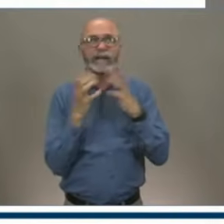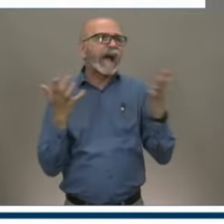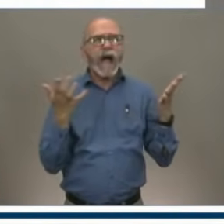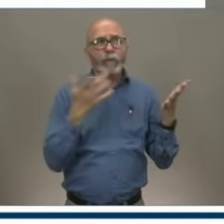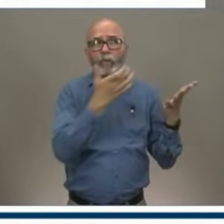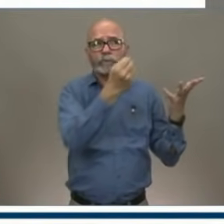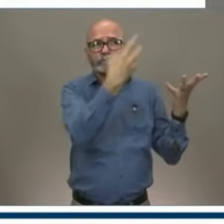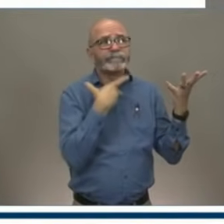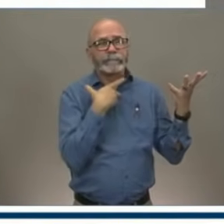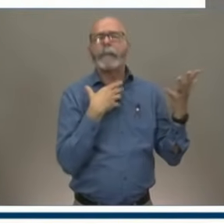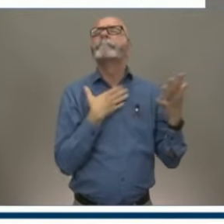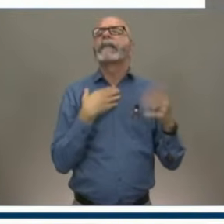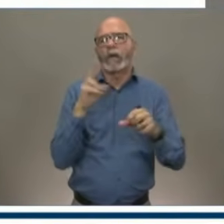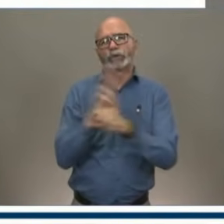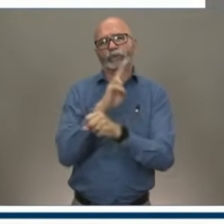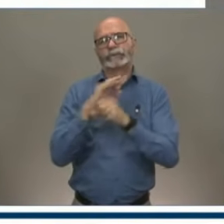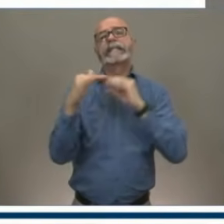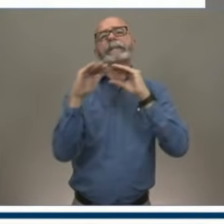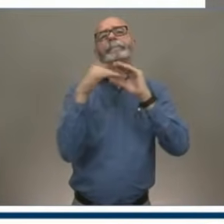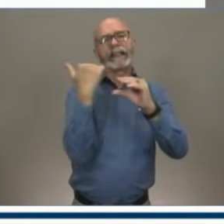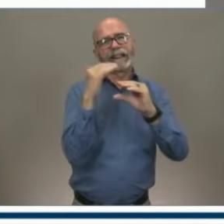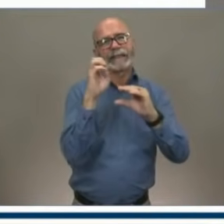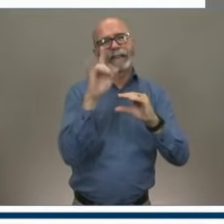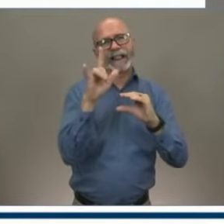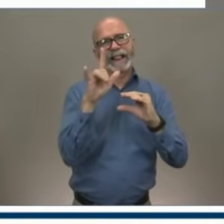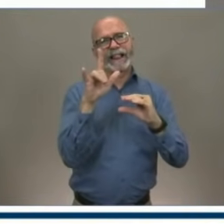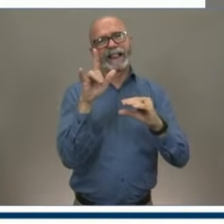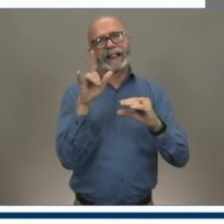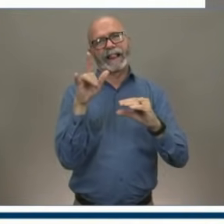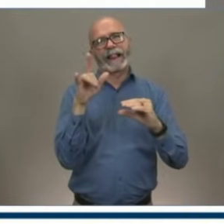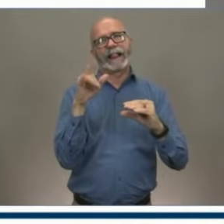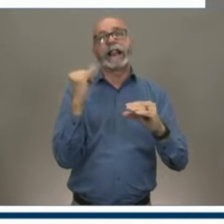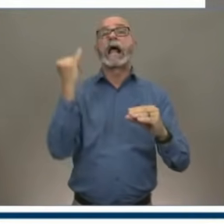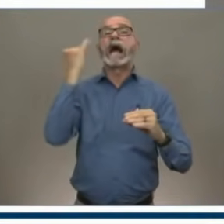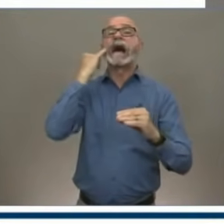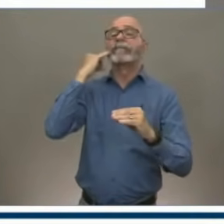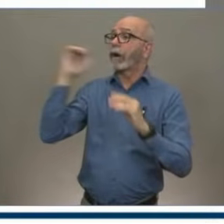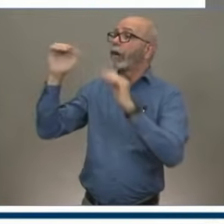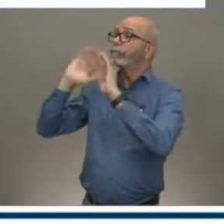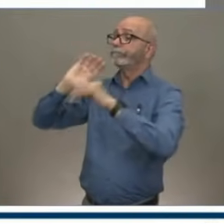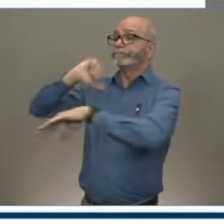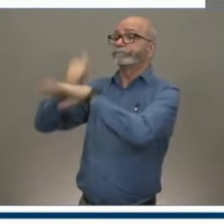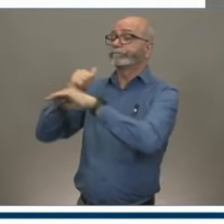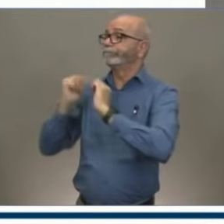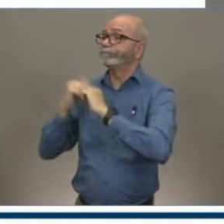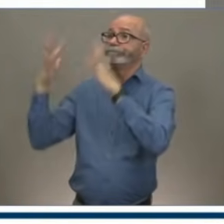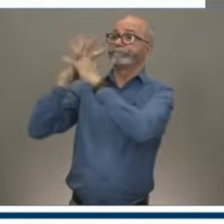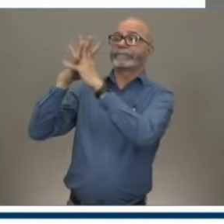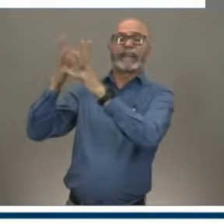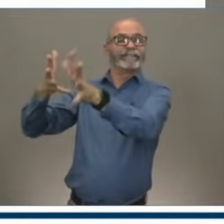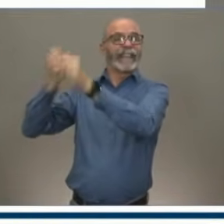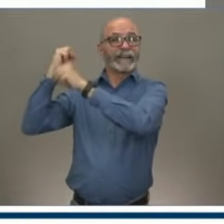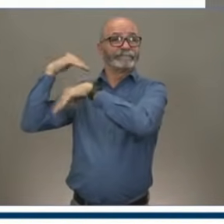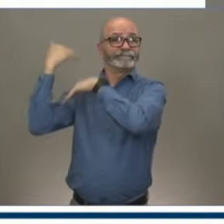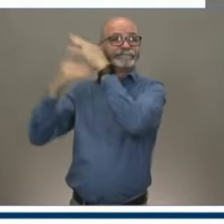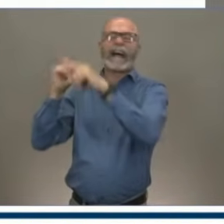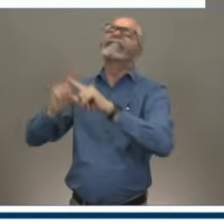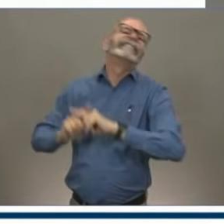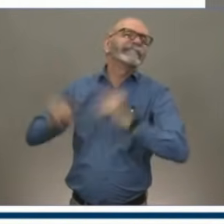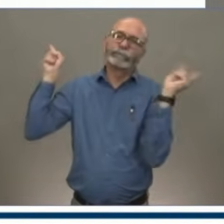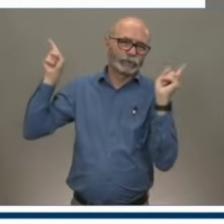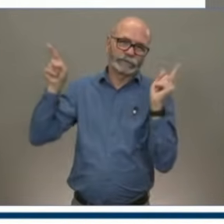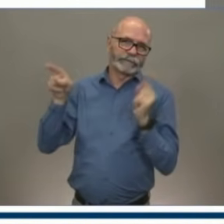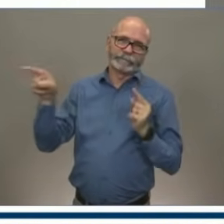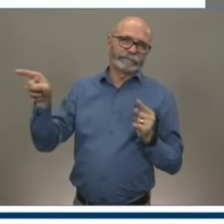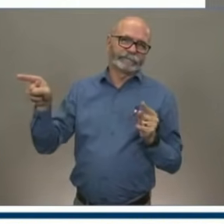apply to the rapid testing, but if you go to an assessment center, you're going to be asked how you want to receive your result. It is the